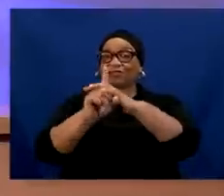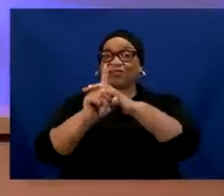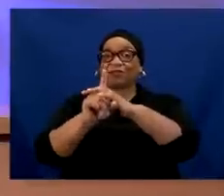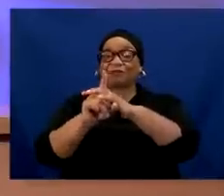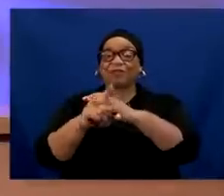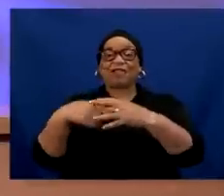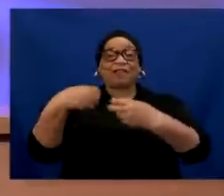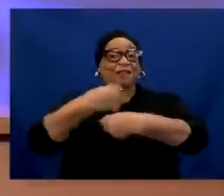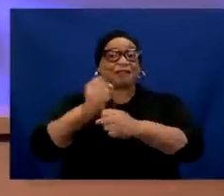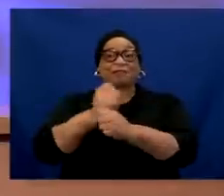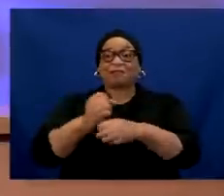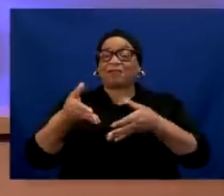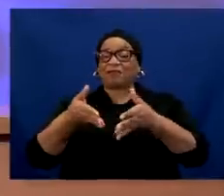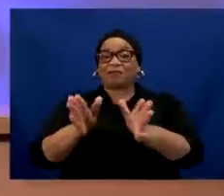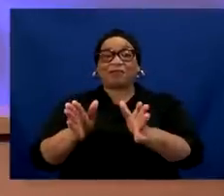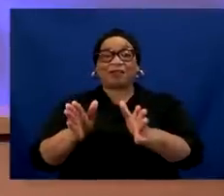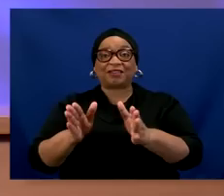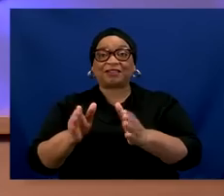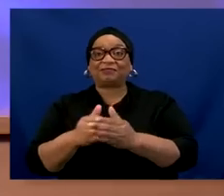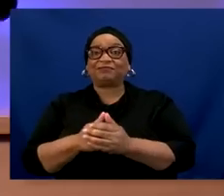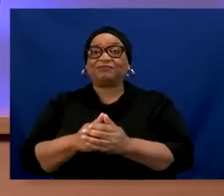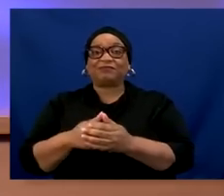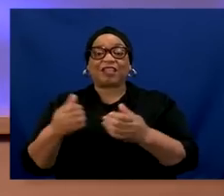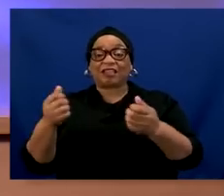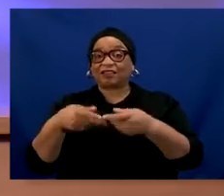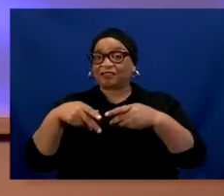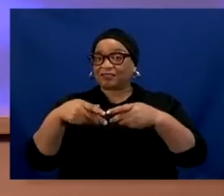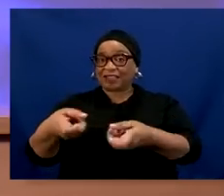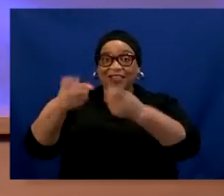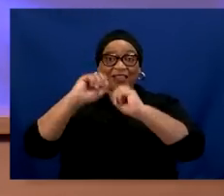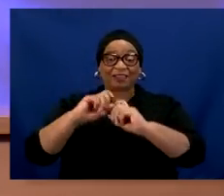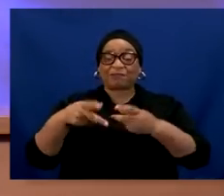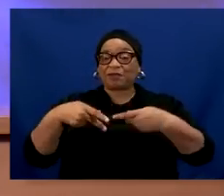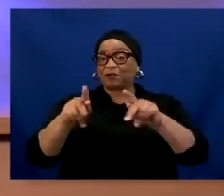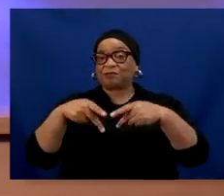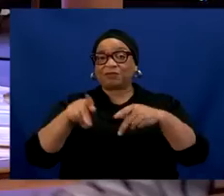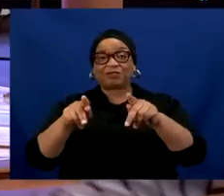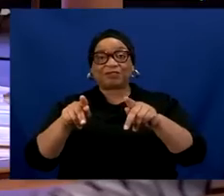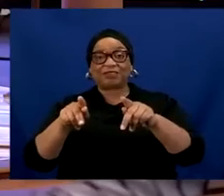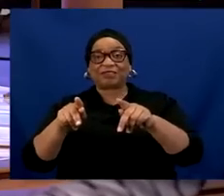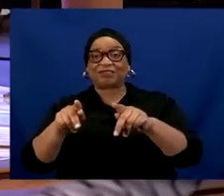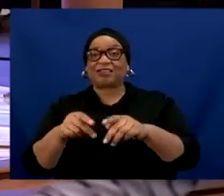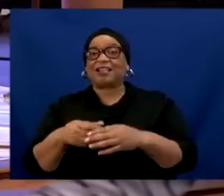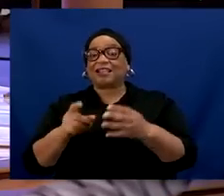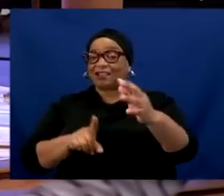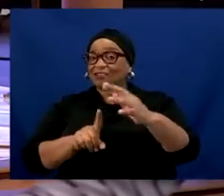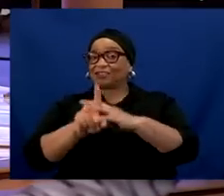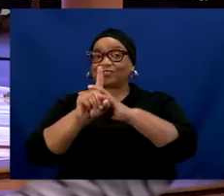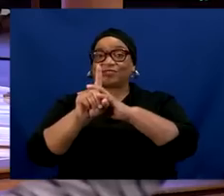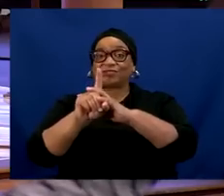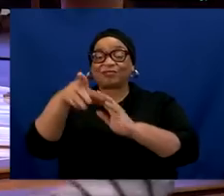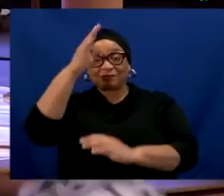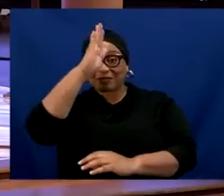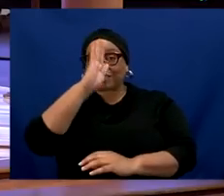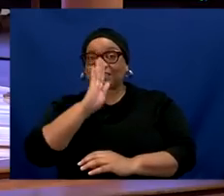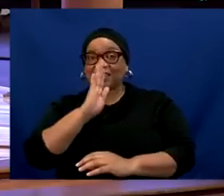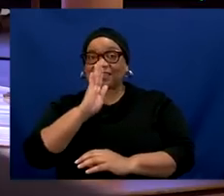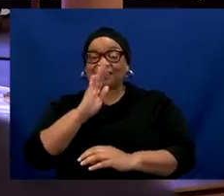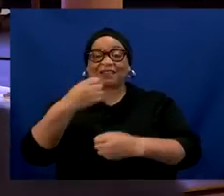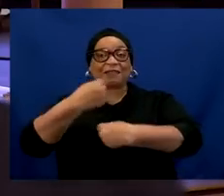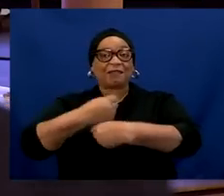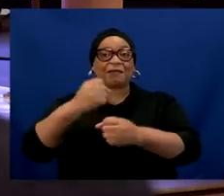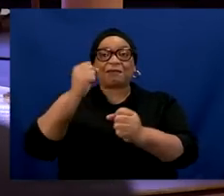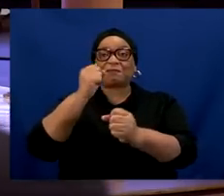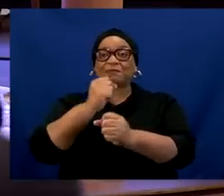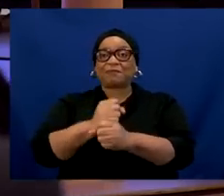out of no way. God just showed up and opened some door I needed him to open. And God just showed up and made somebody in